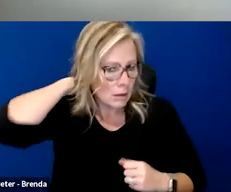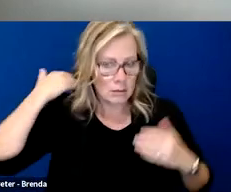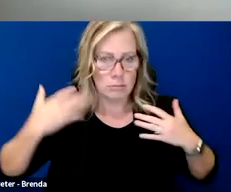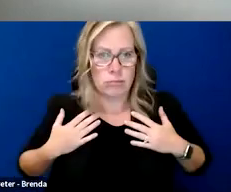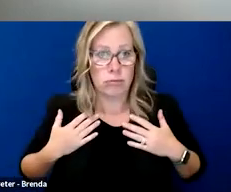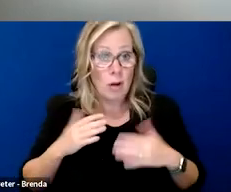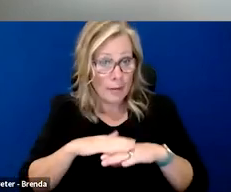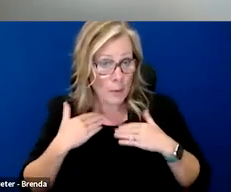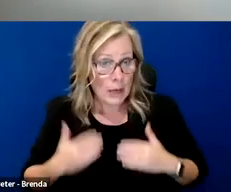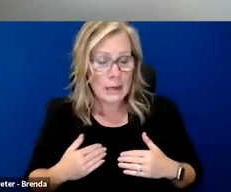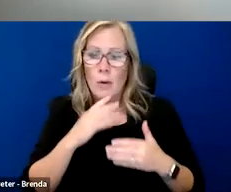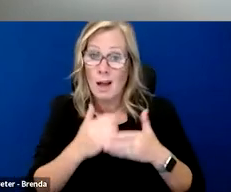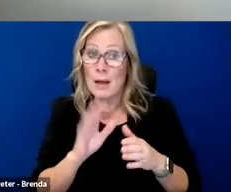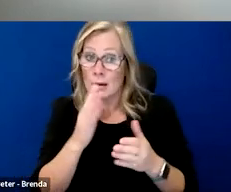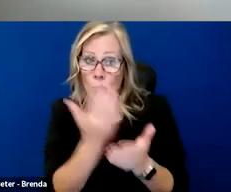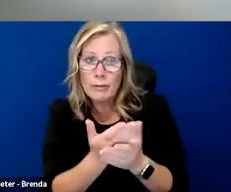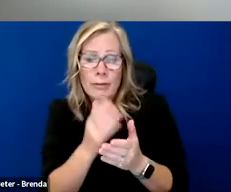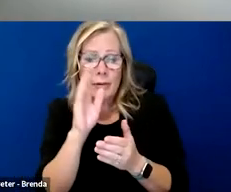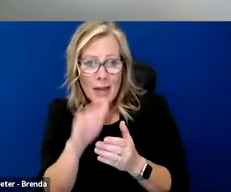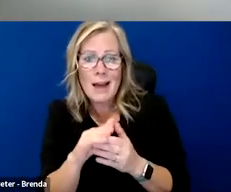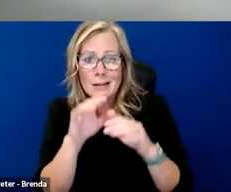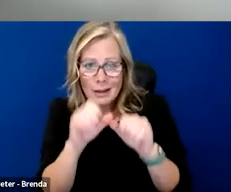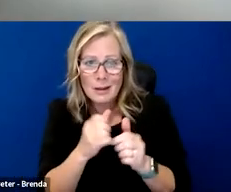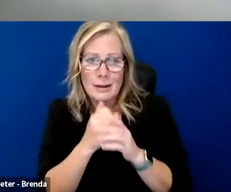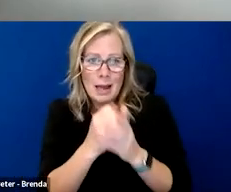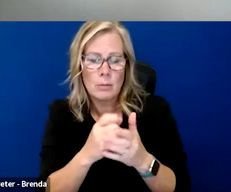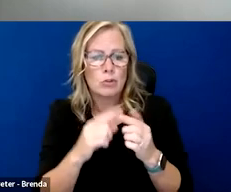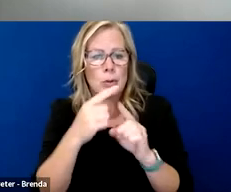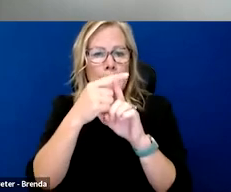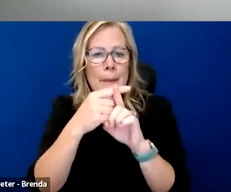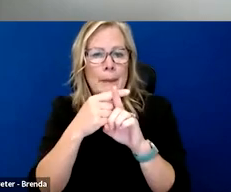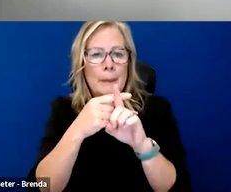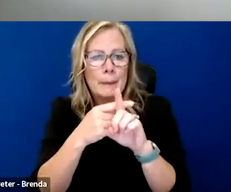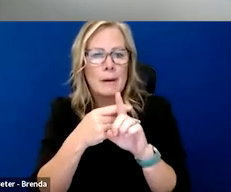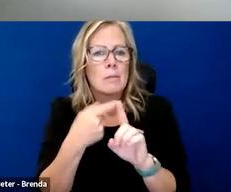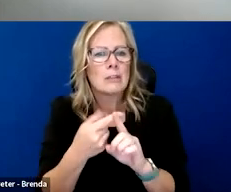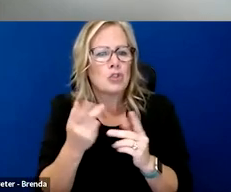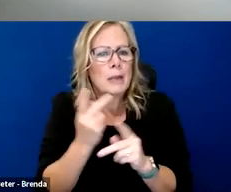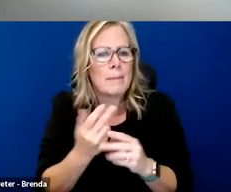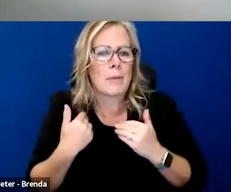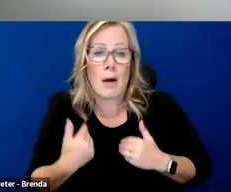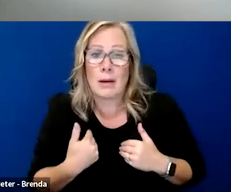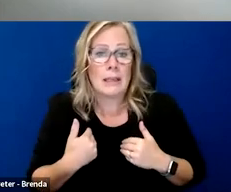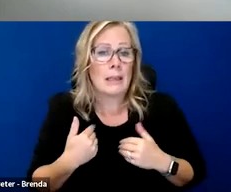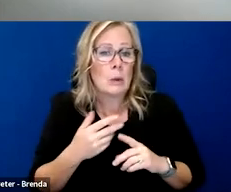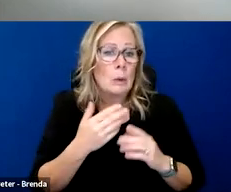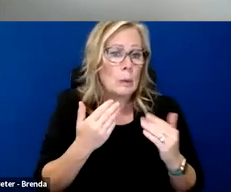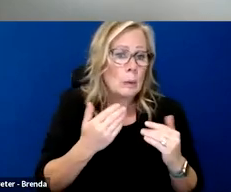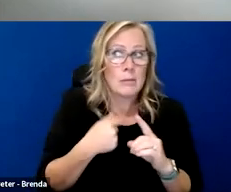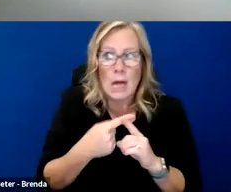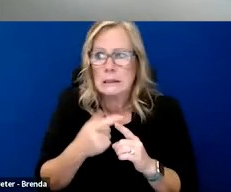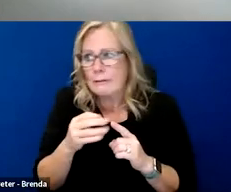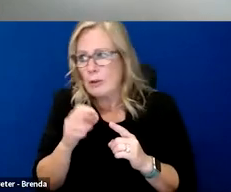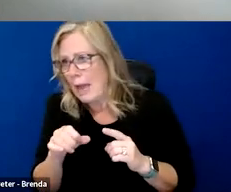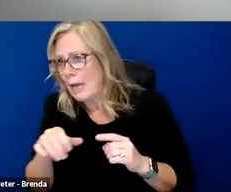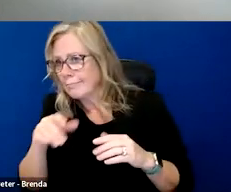And there actually is evidence that they can, those things can help out as well as being in a cooler space if possible. And